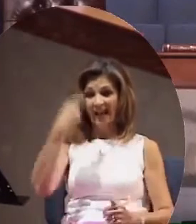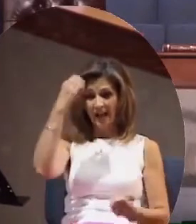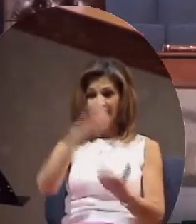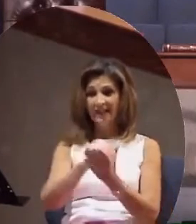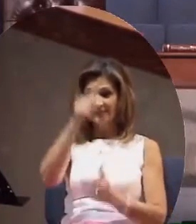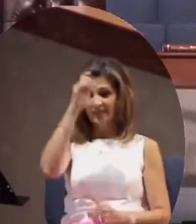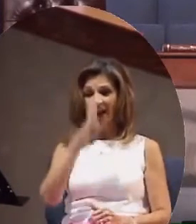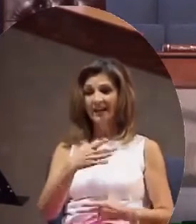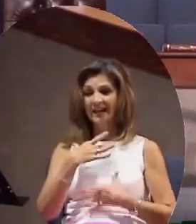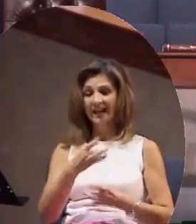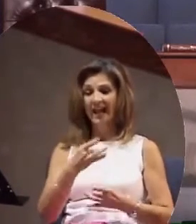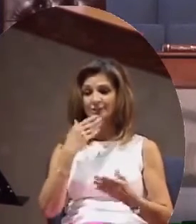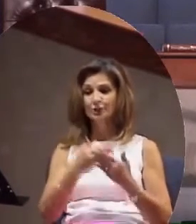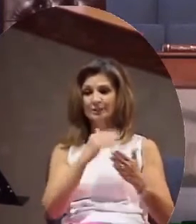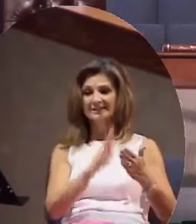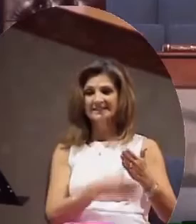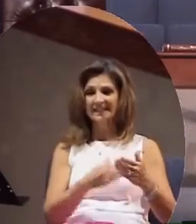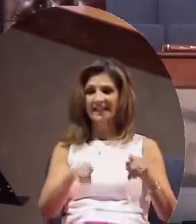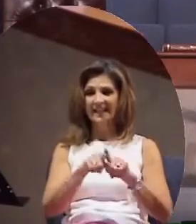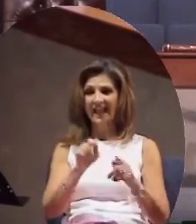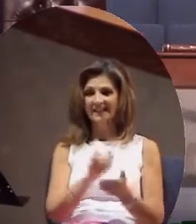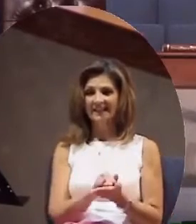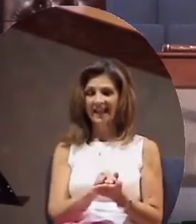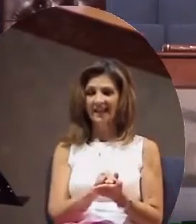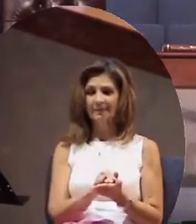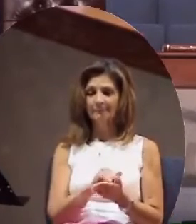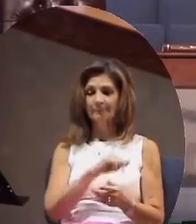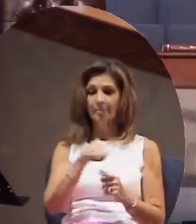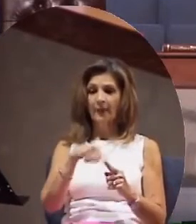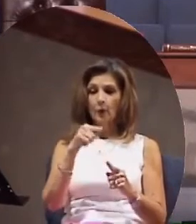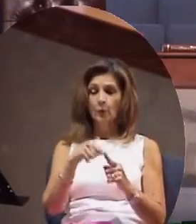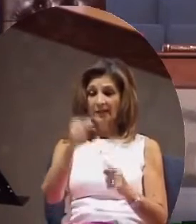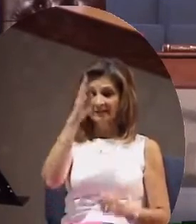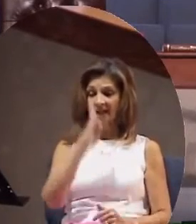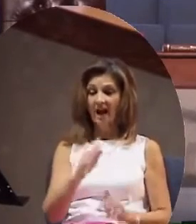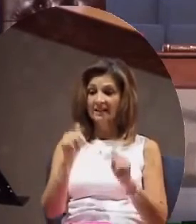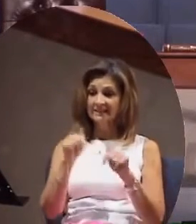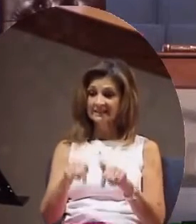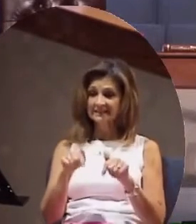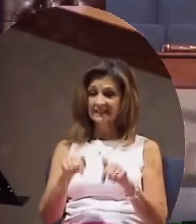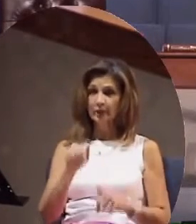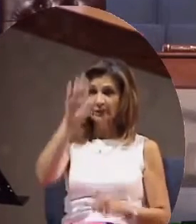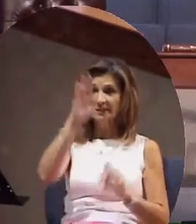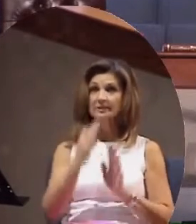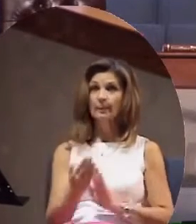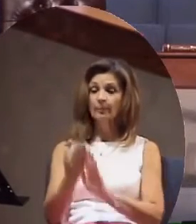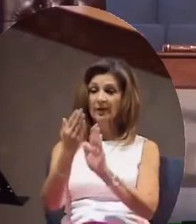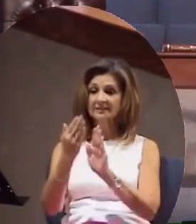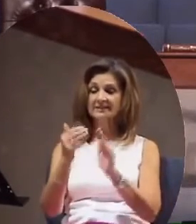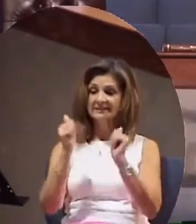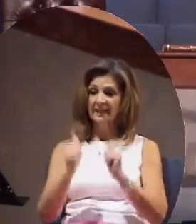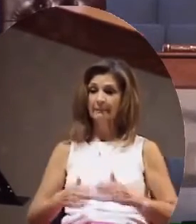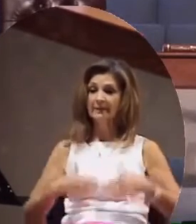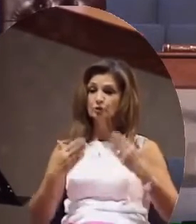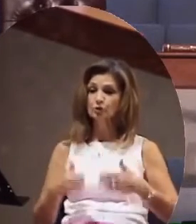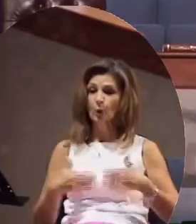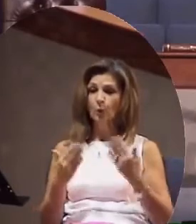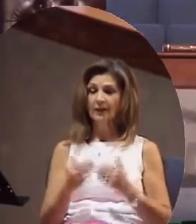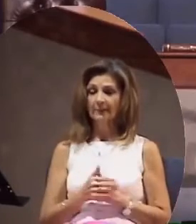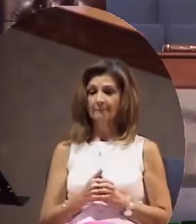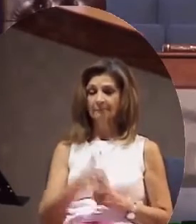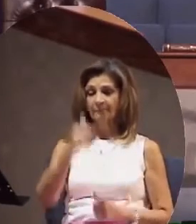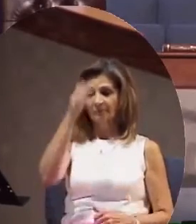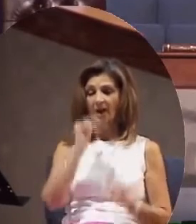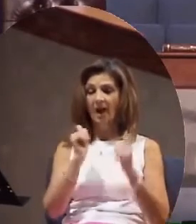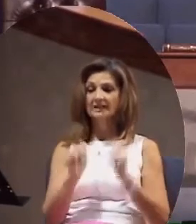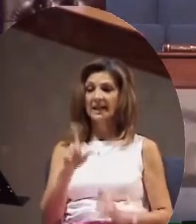likes singing like that. Amen. When he's here, his presence can be enjoyed. God